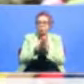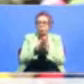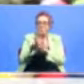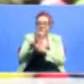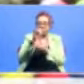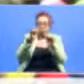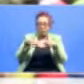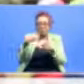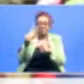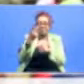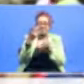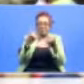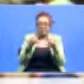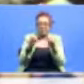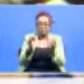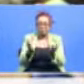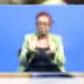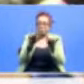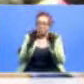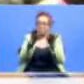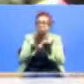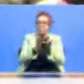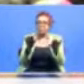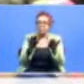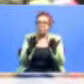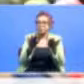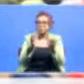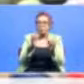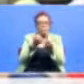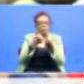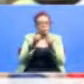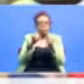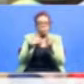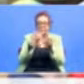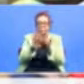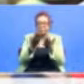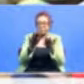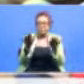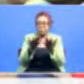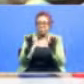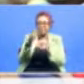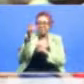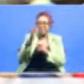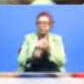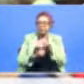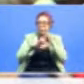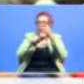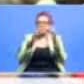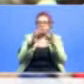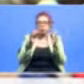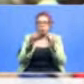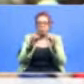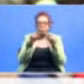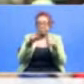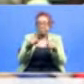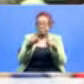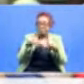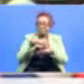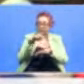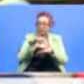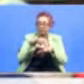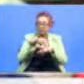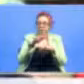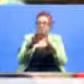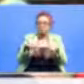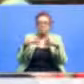he's trying to build something. There's no way he's going to build something where Kenyans are not, you know, supporting him, because it is a nation. So he has been